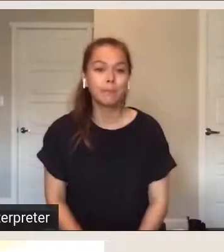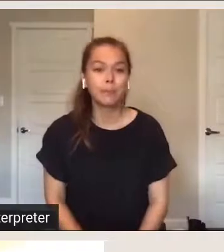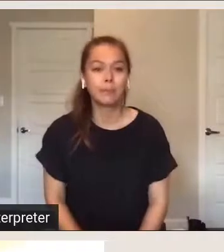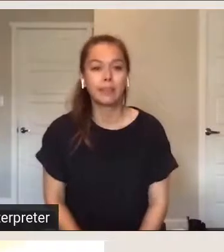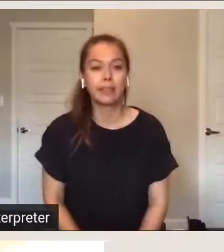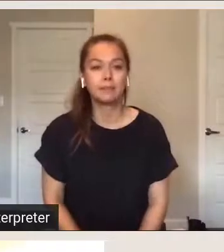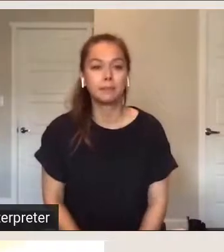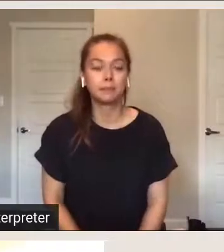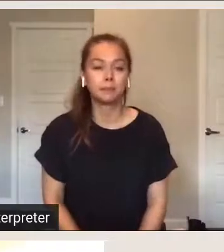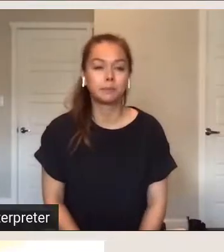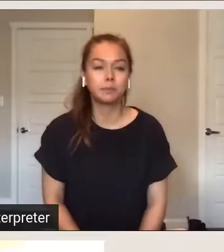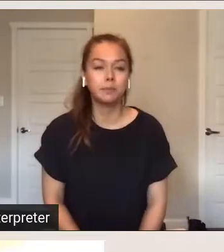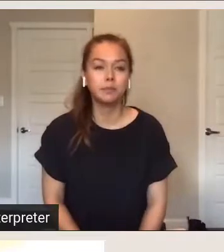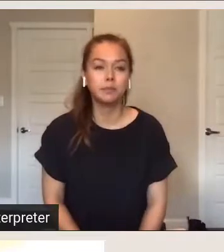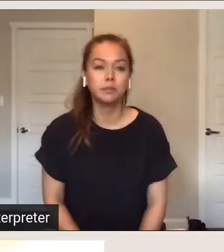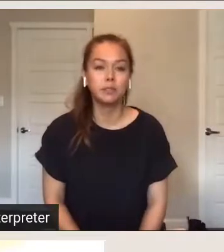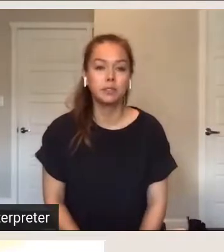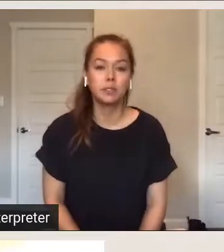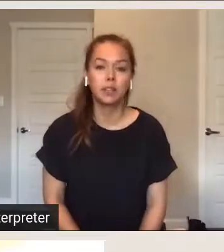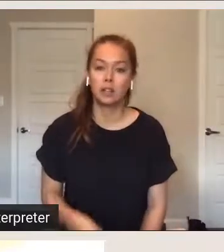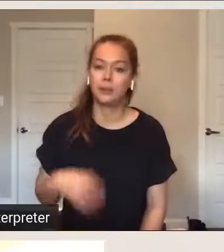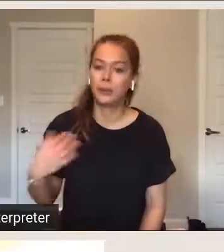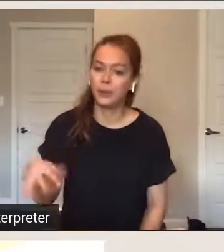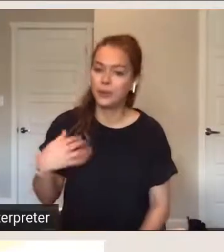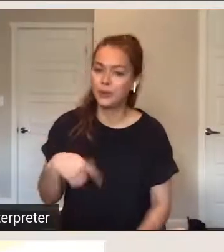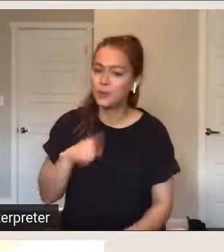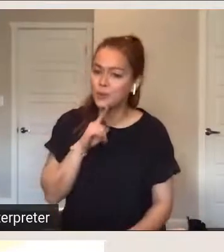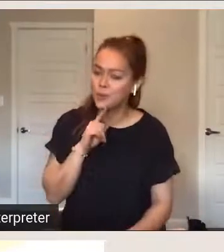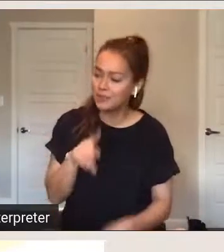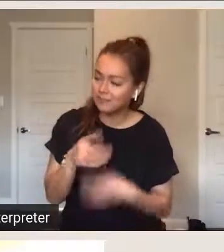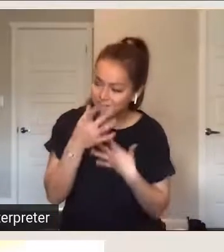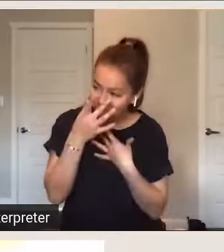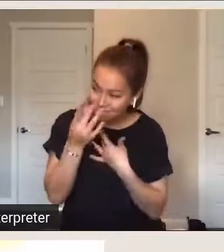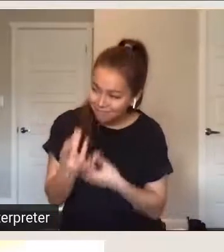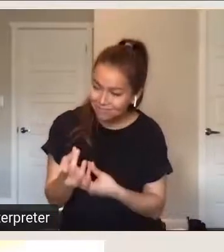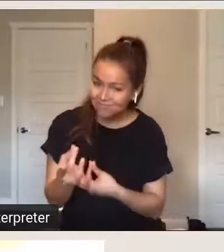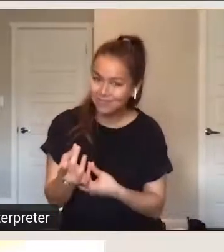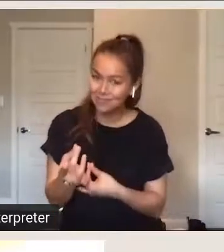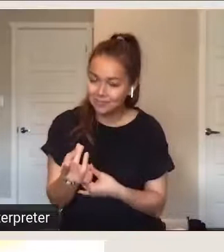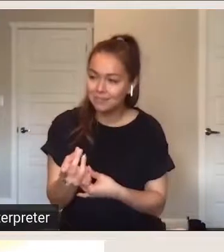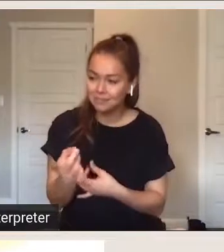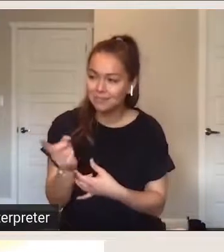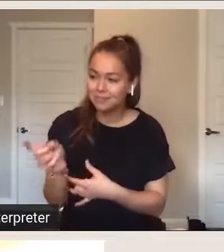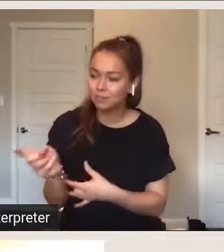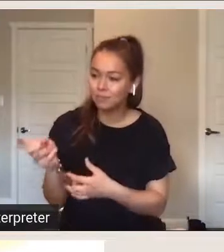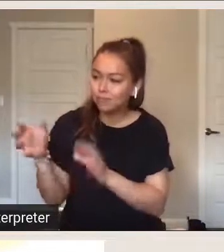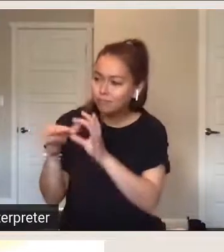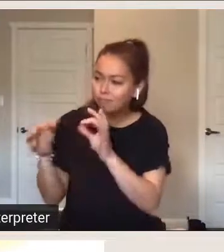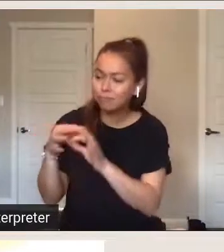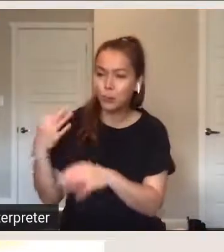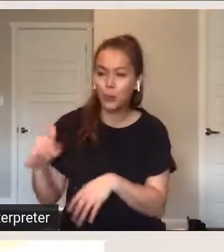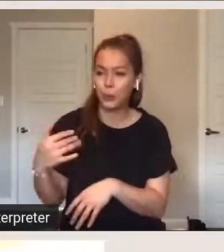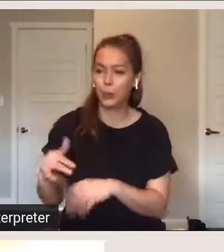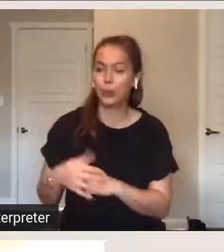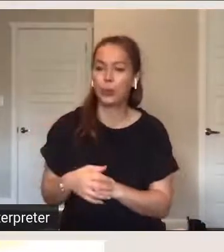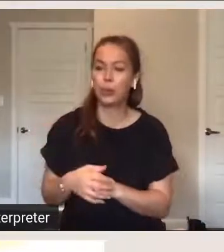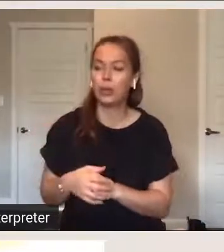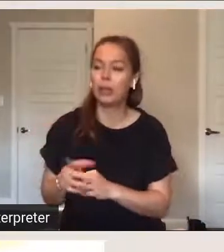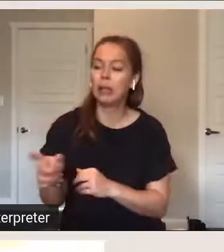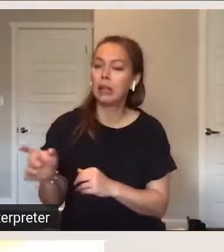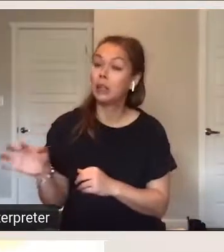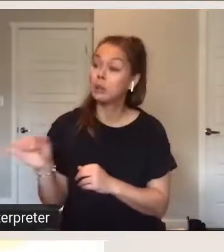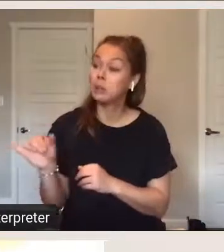that kind of leads to the next thing I'm really curious about. You are a you know, a documentary filmmaker,